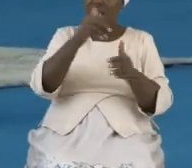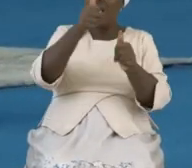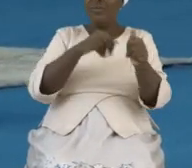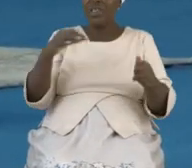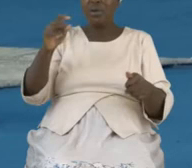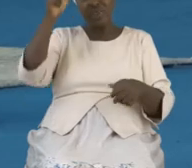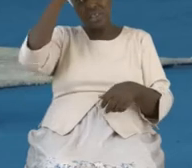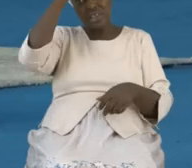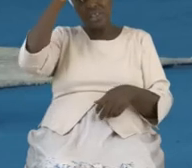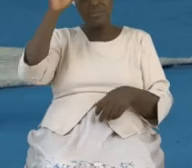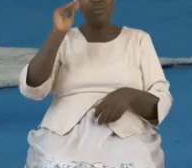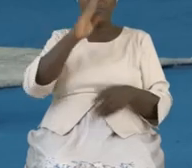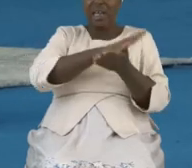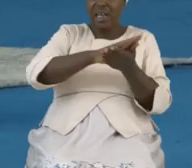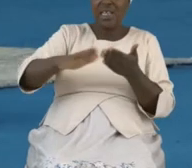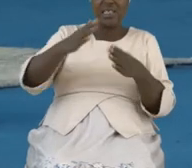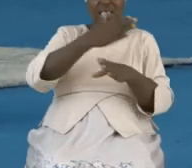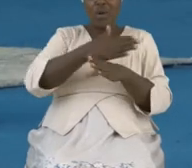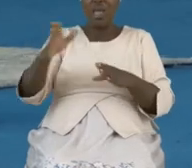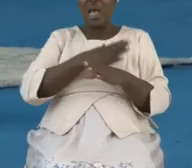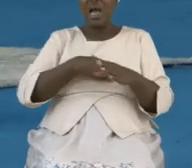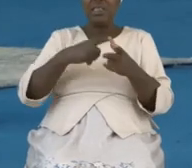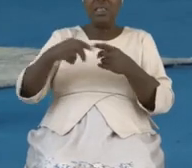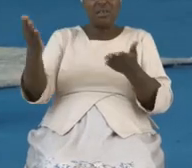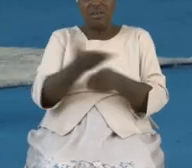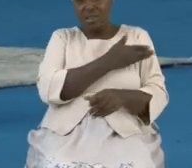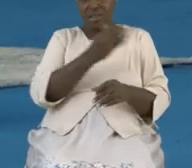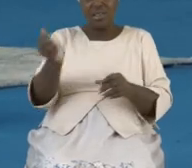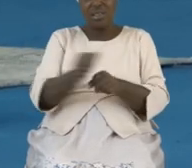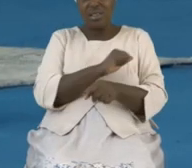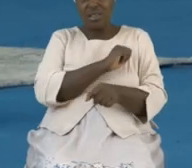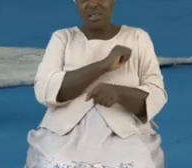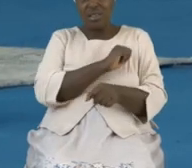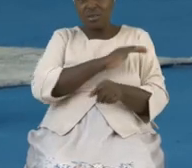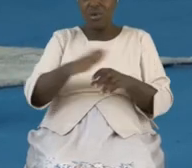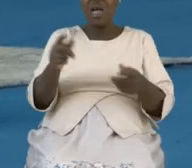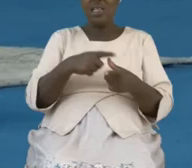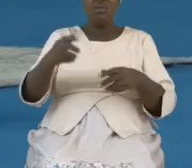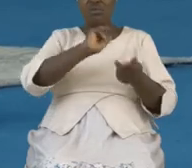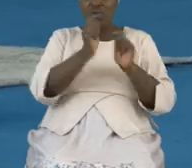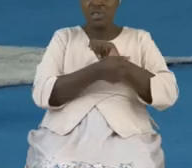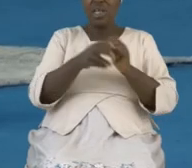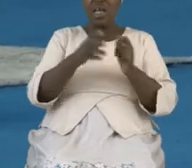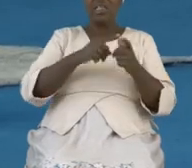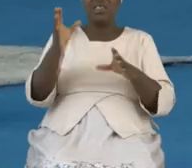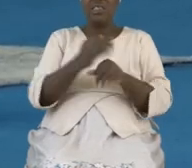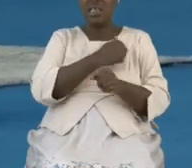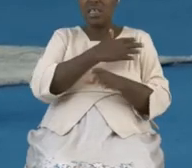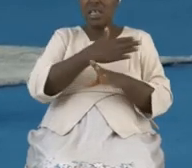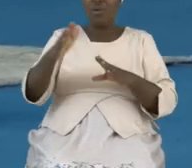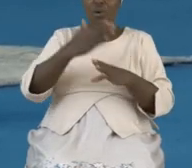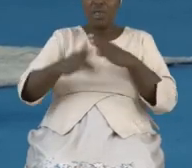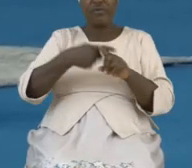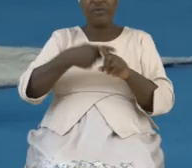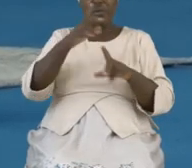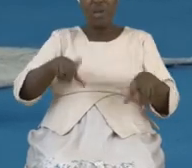be cleansed away and caught away and crucified and totally taken away from your life. And then